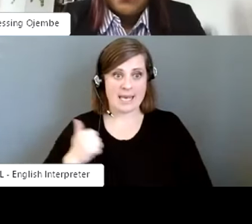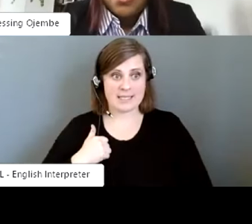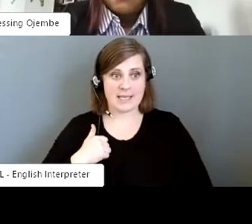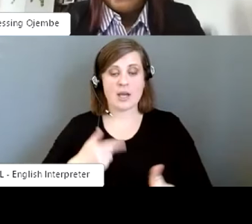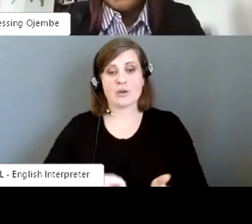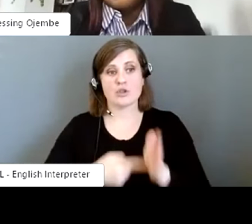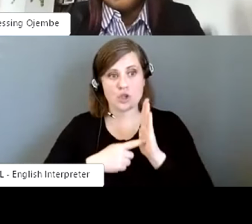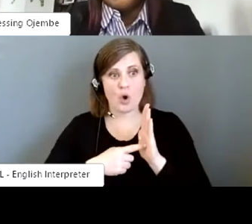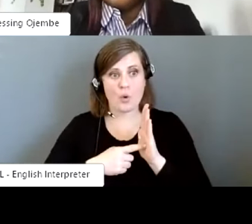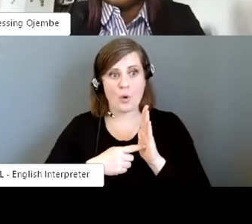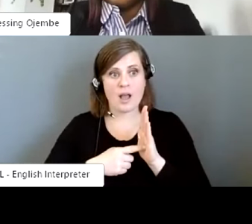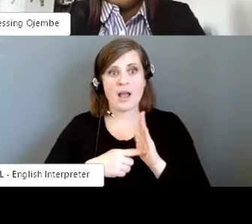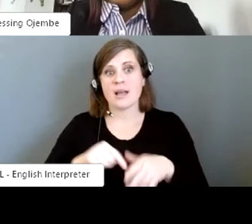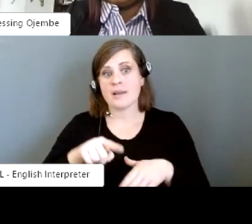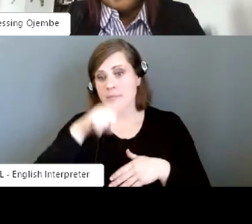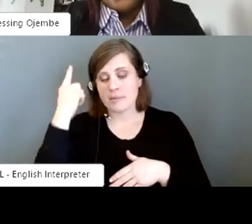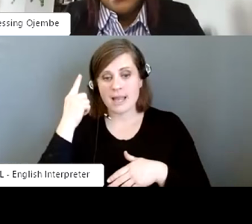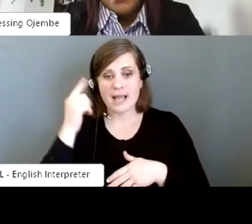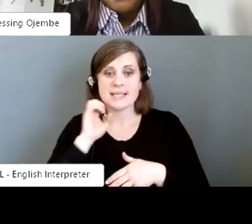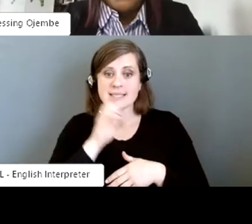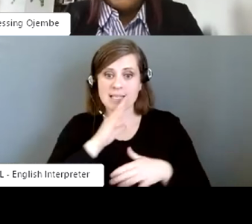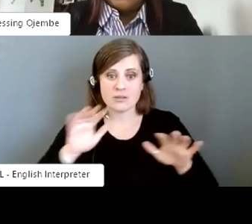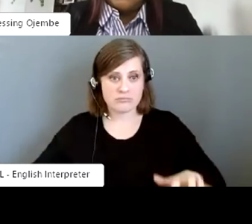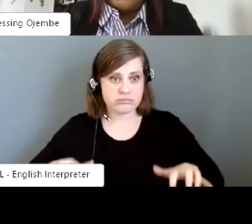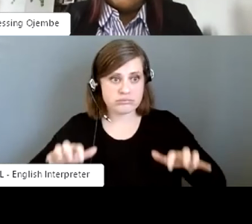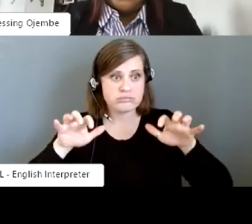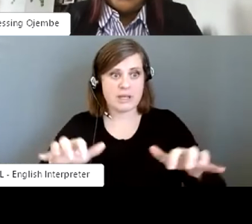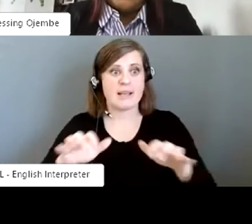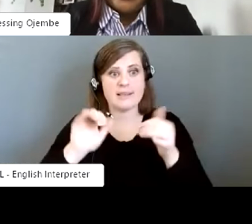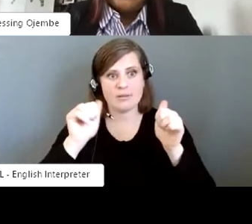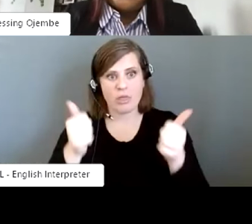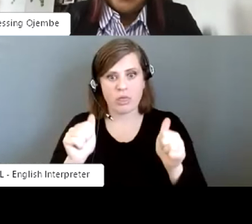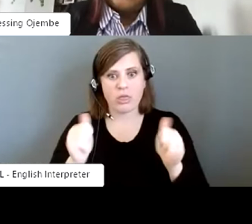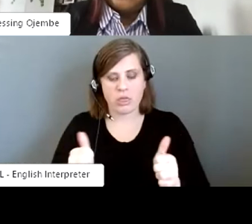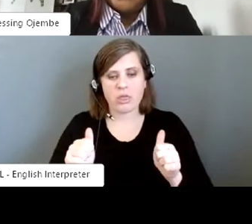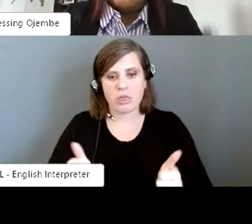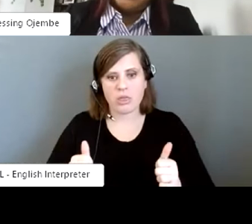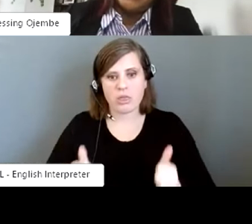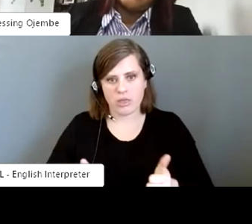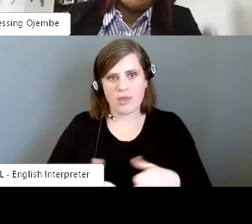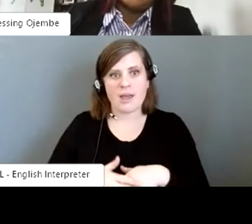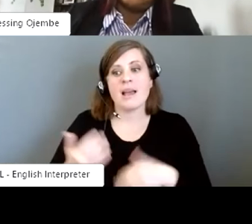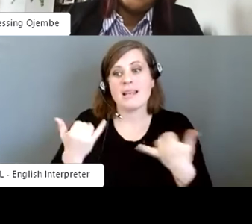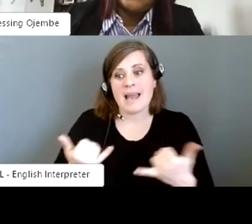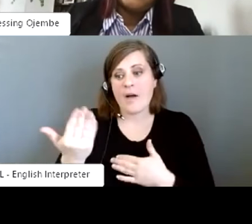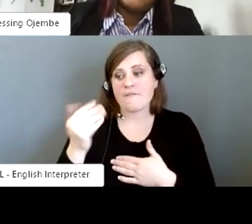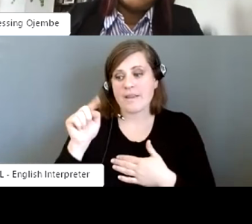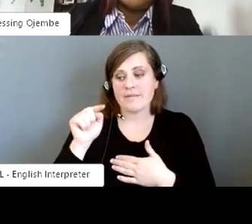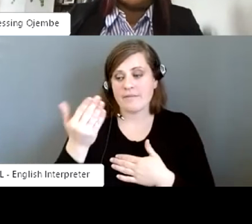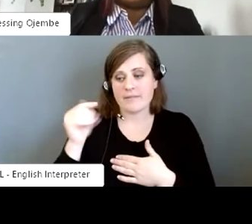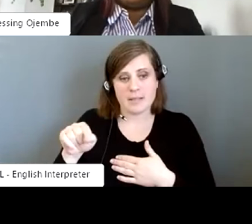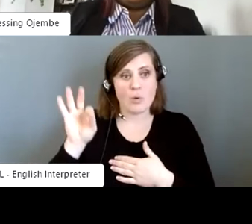shown that the population of Black seniors is steadily increasing, and currently they make up about 15.9% of the